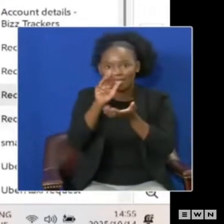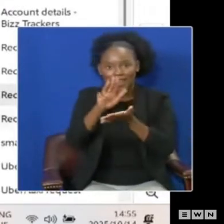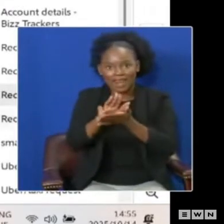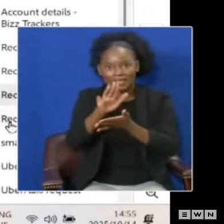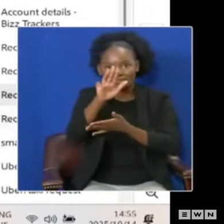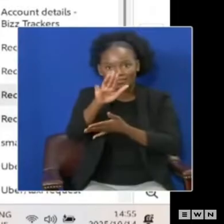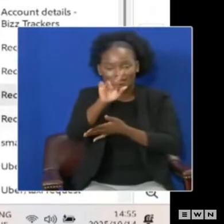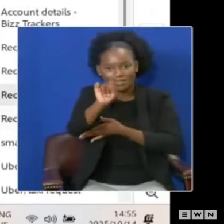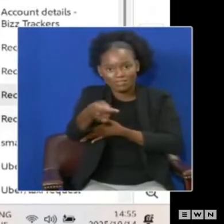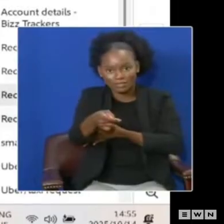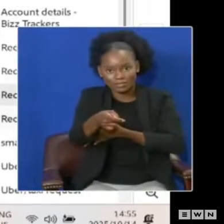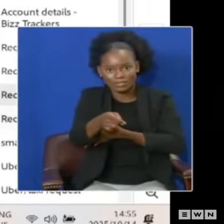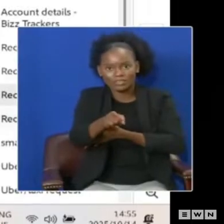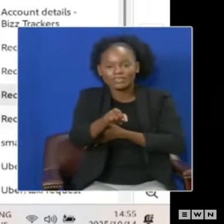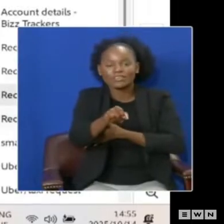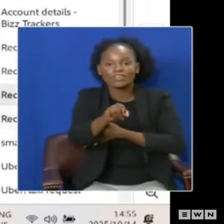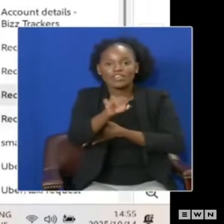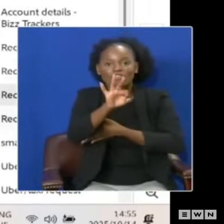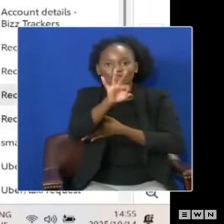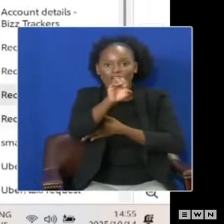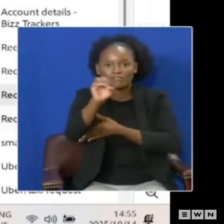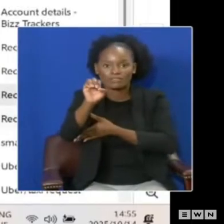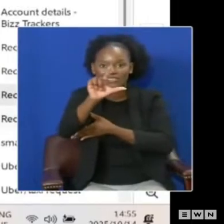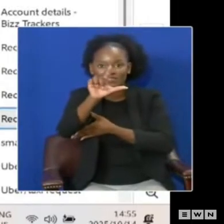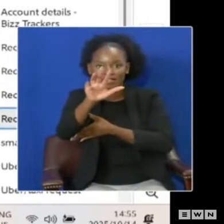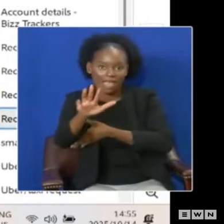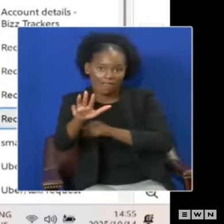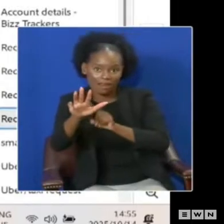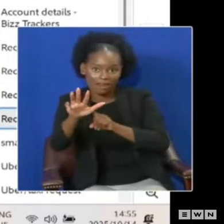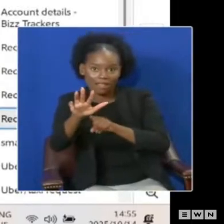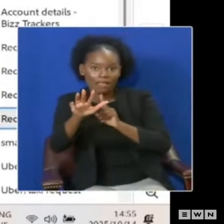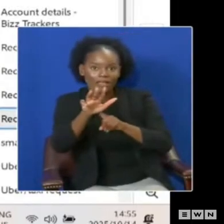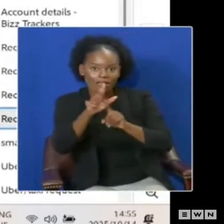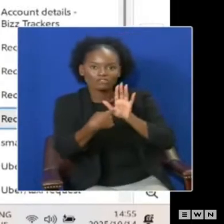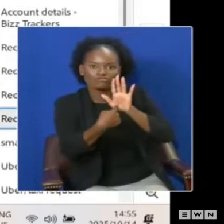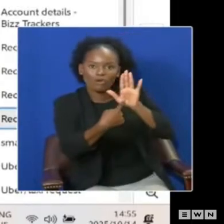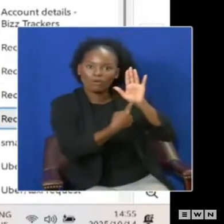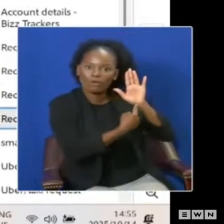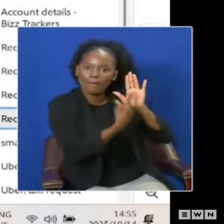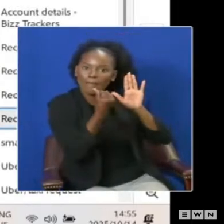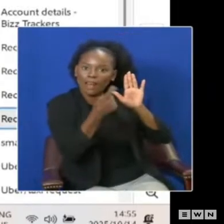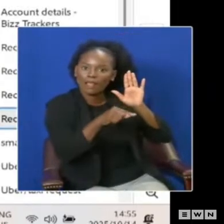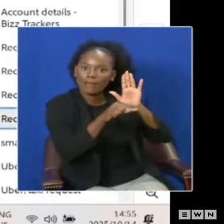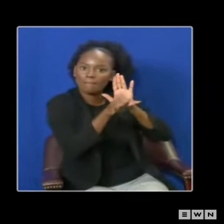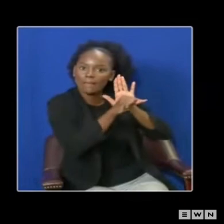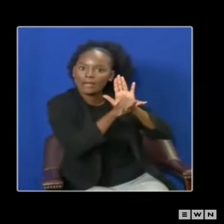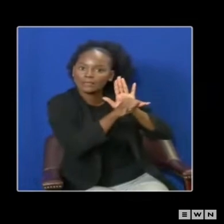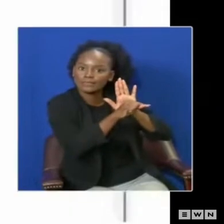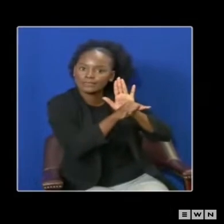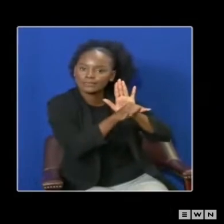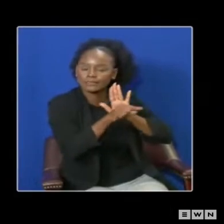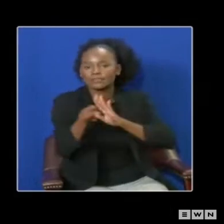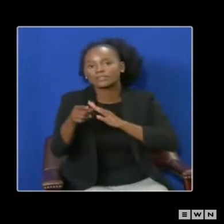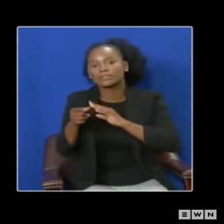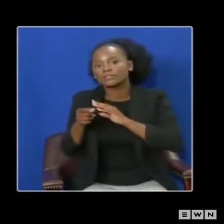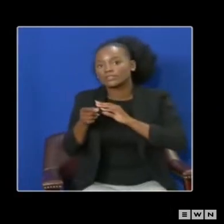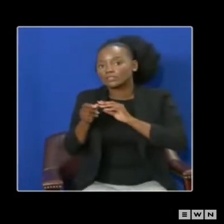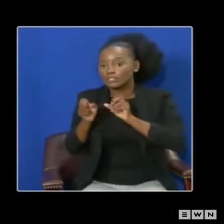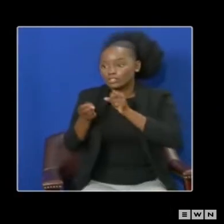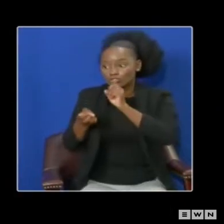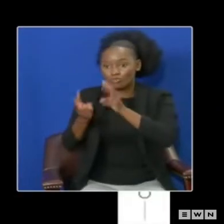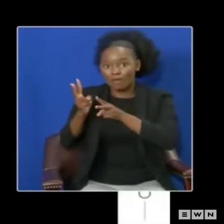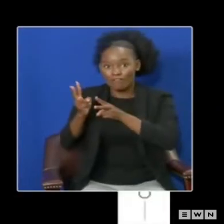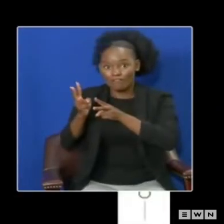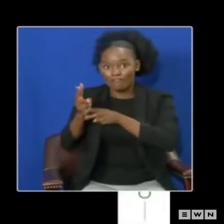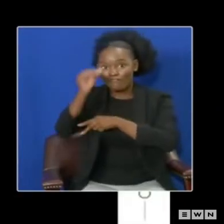19,379 rand. On 12 April 2025, Mr. Rafadi sends a reminder to Mr.